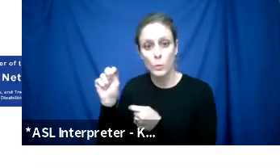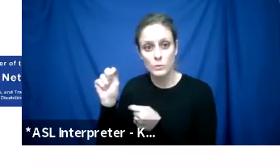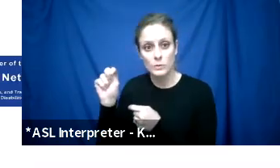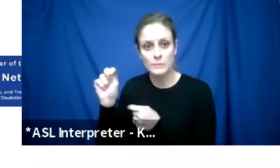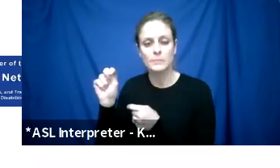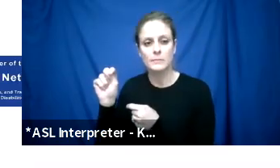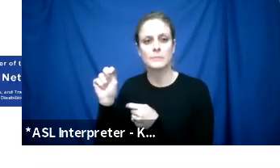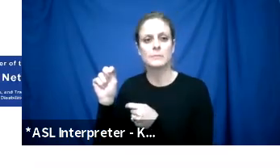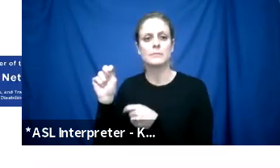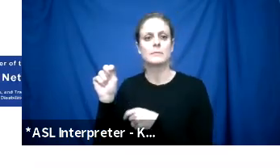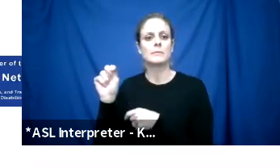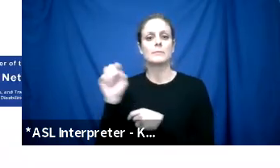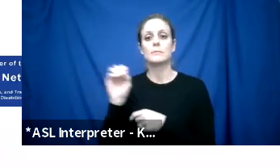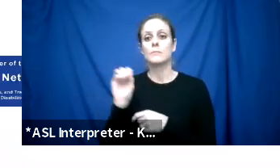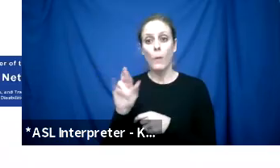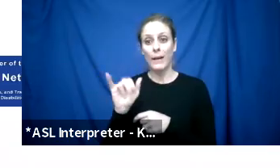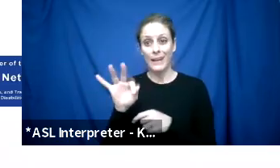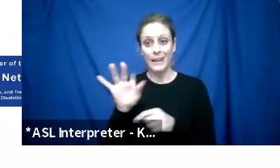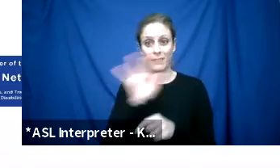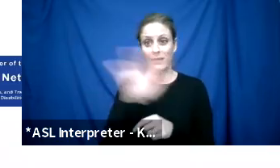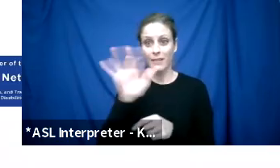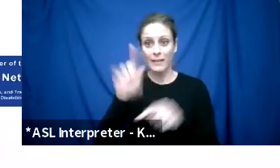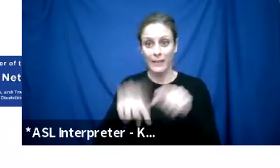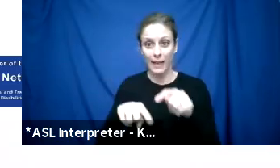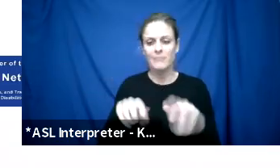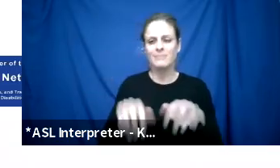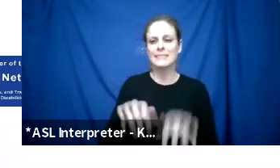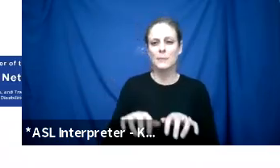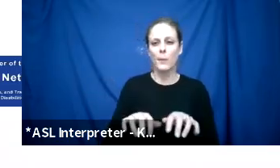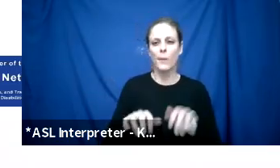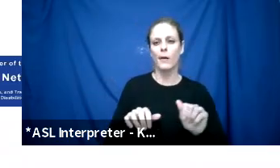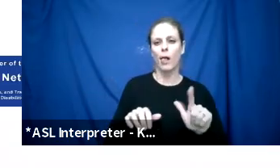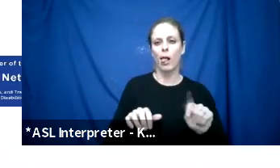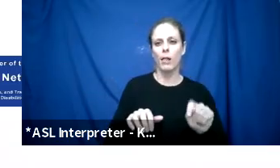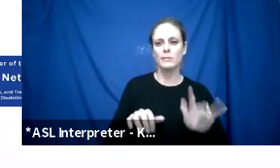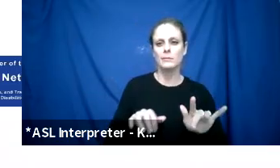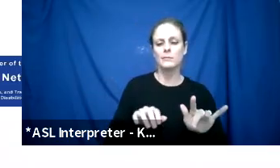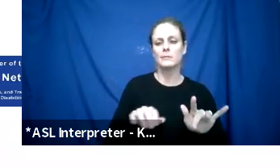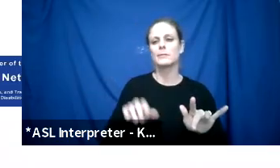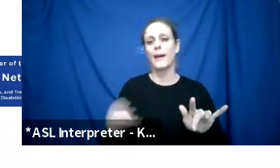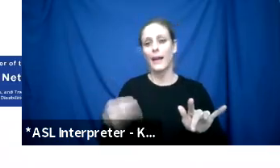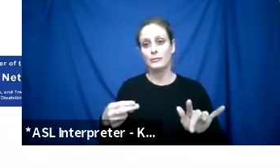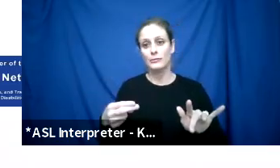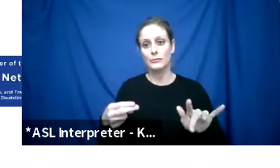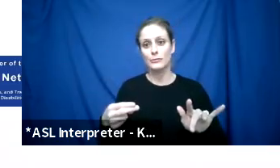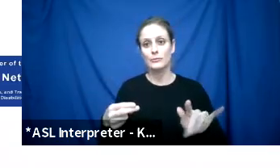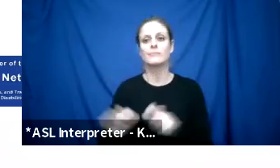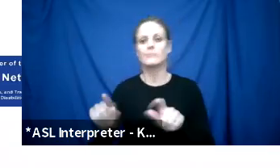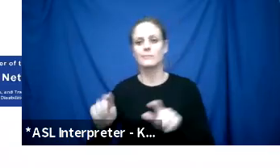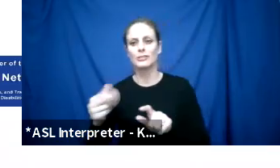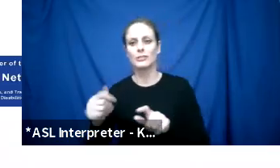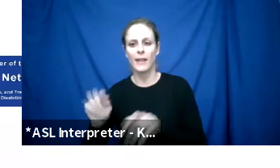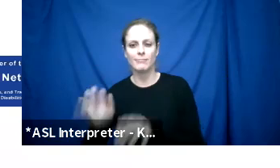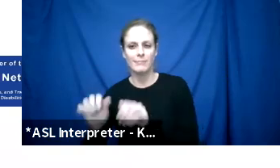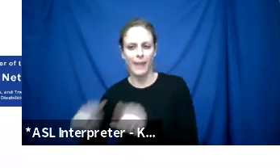if you're using keyboard, use Alt-H to access the chat box and type in your message. You can also